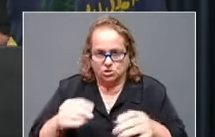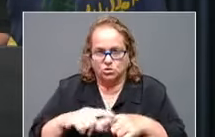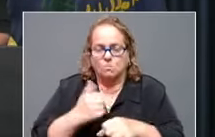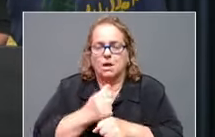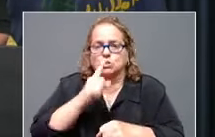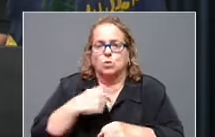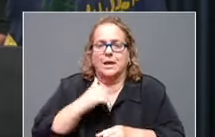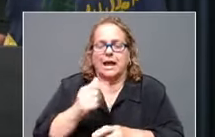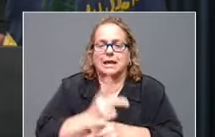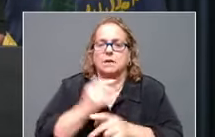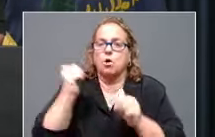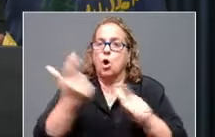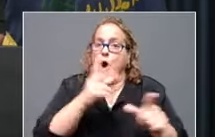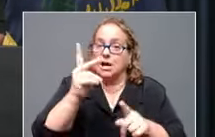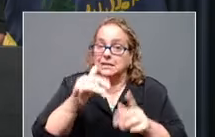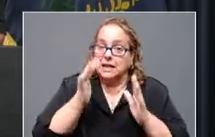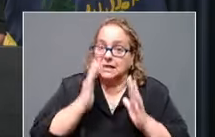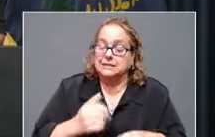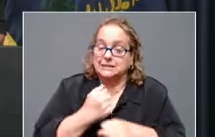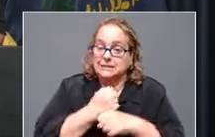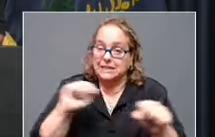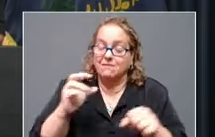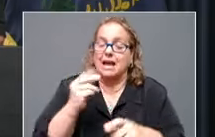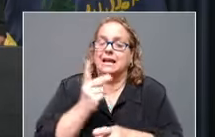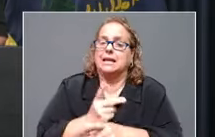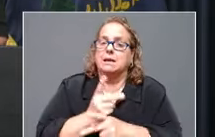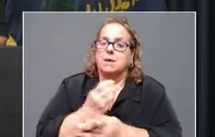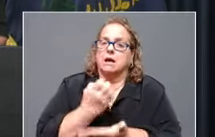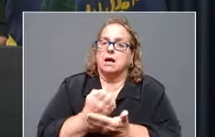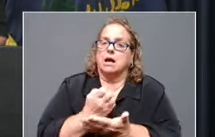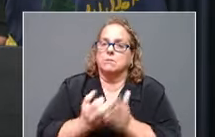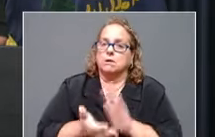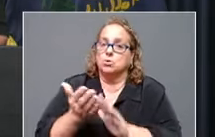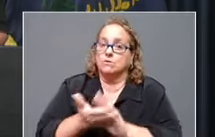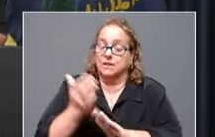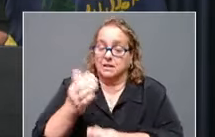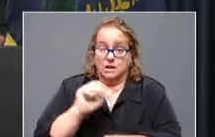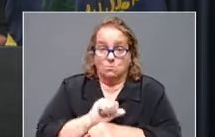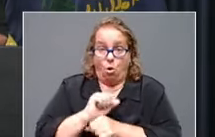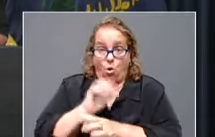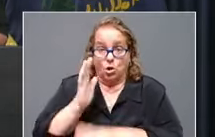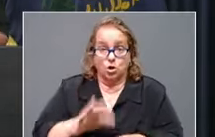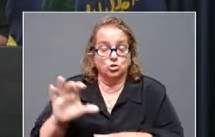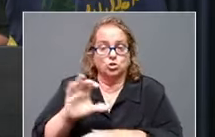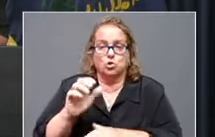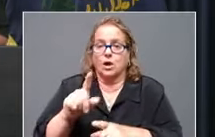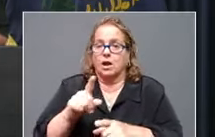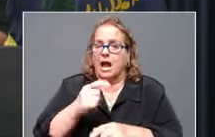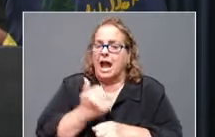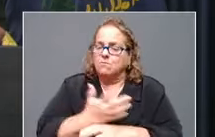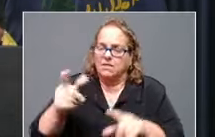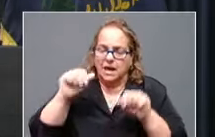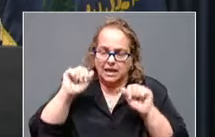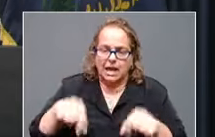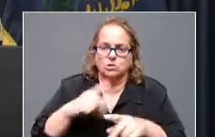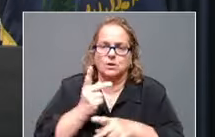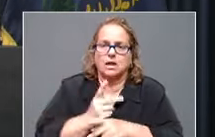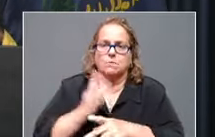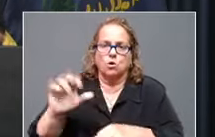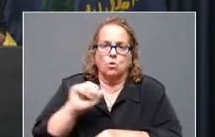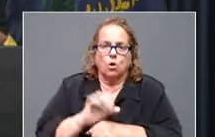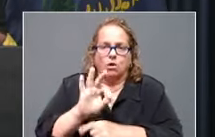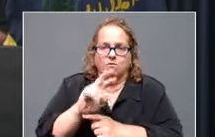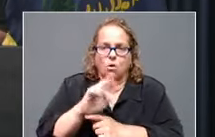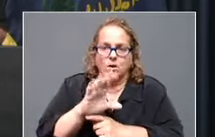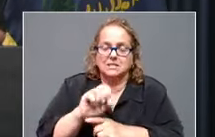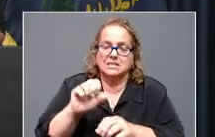this. And like mentioned before, we looked at the numbers in certain counties here in Kentucky, and hundreds of students are now quarantined. That means hundreds